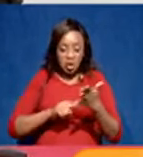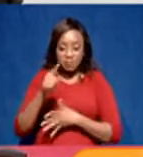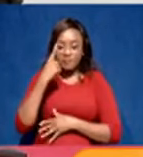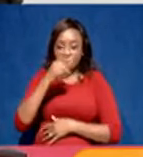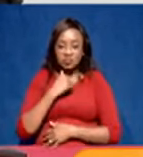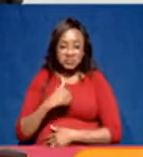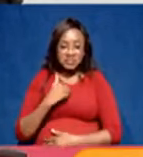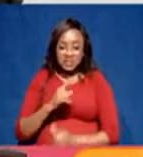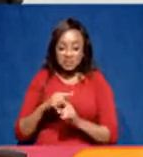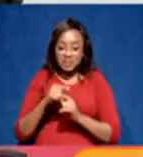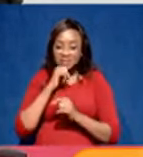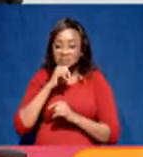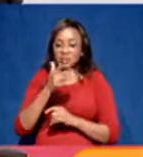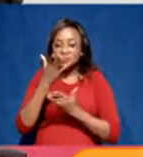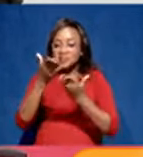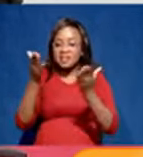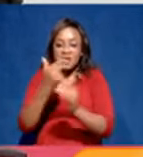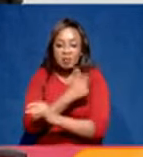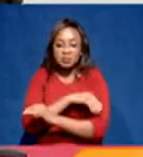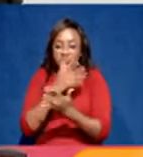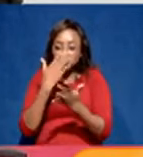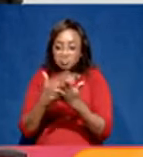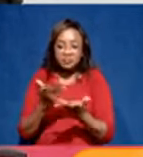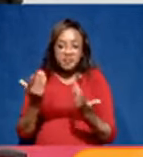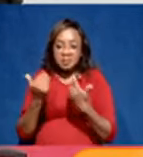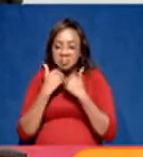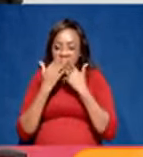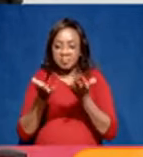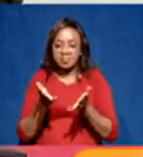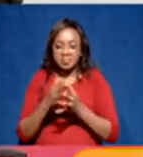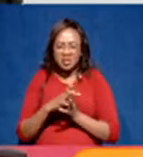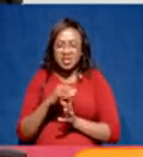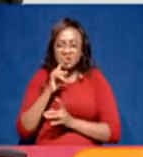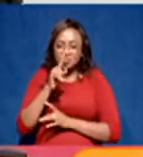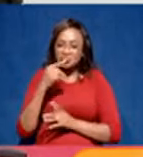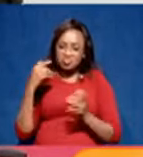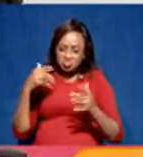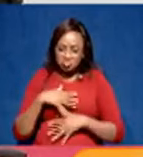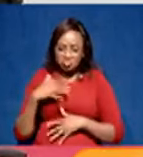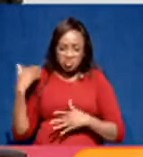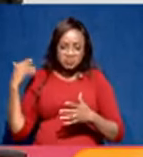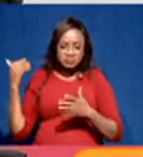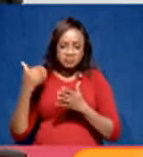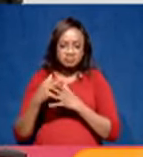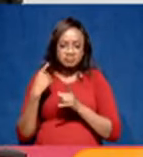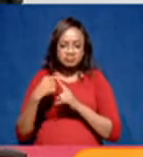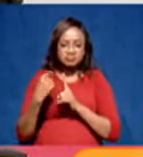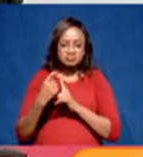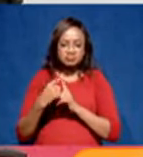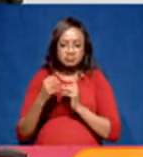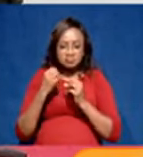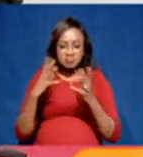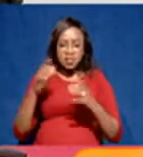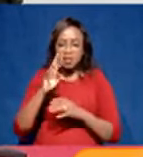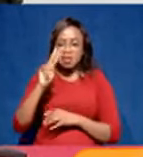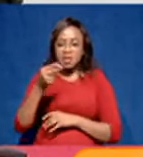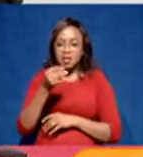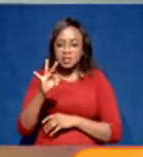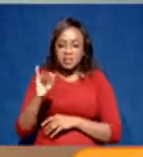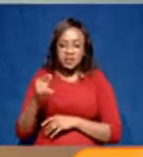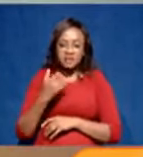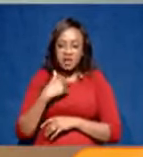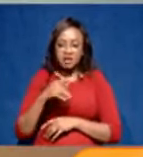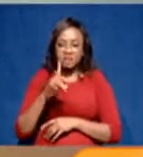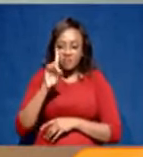Do you know, you will be shocked that for a very long time, for many years, NHIF has had one approval. That when